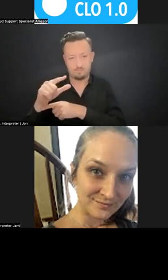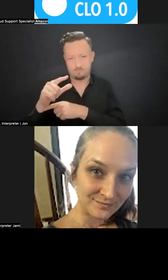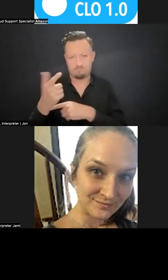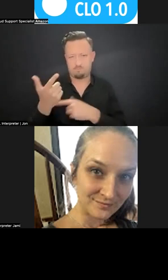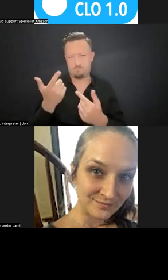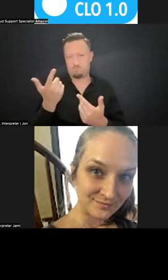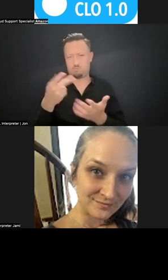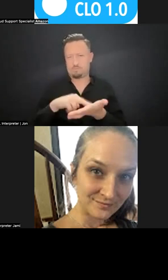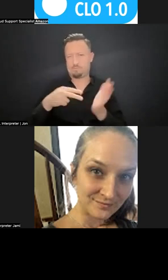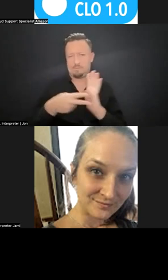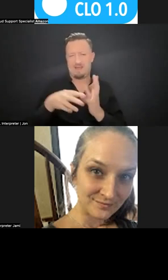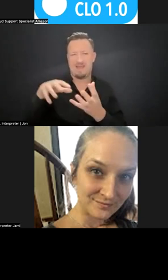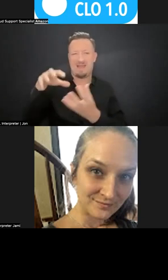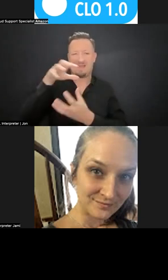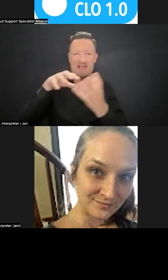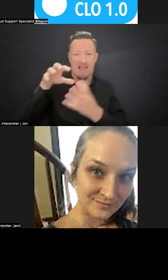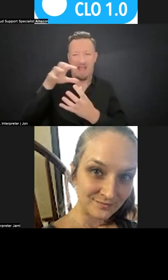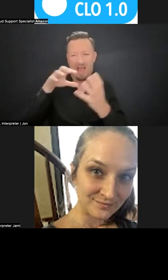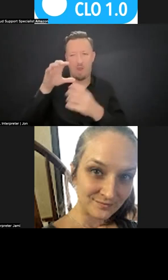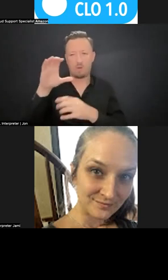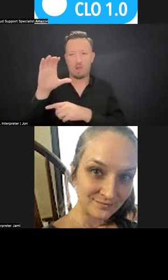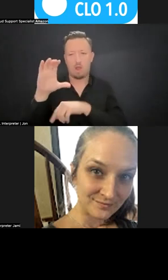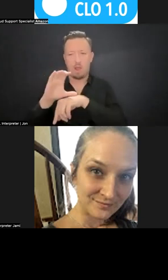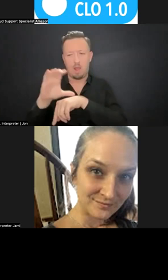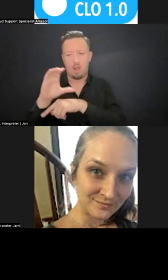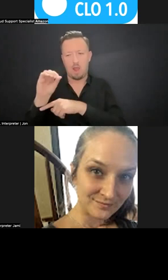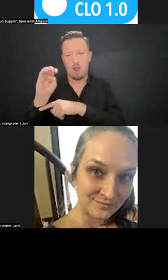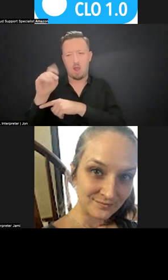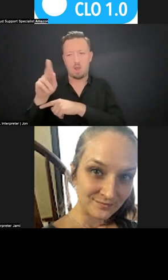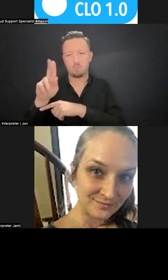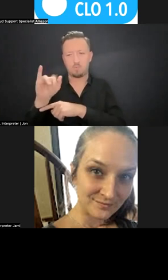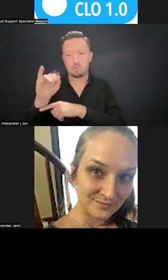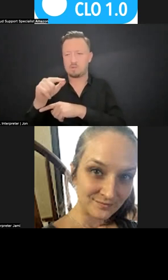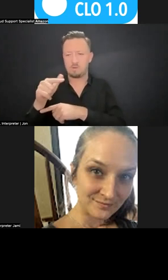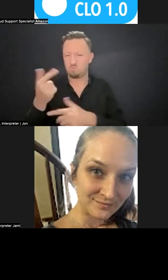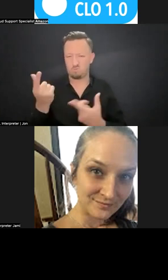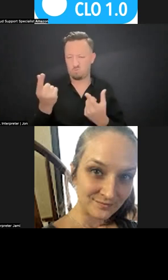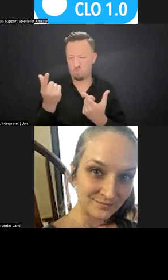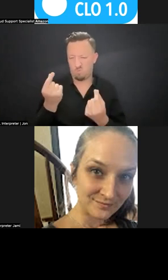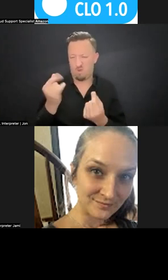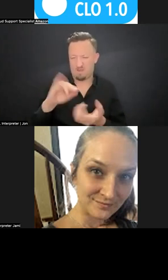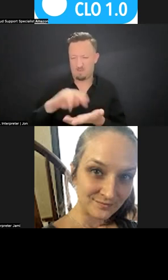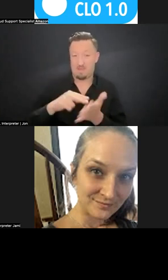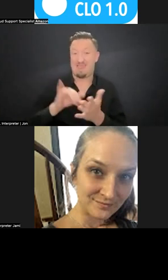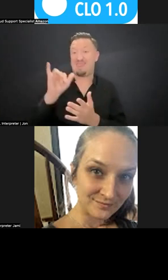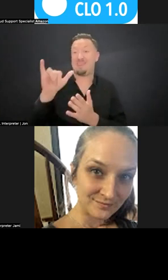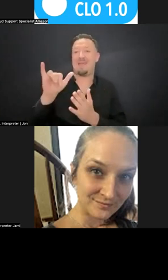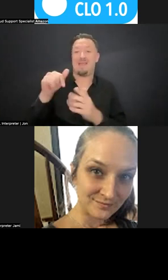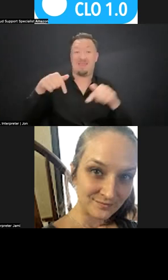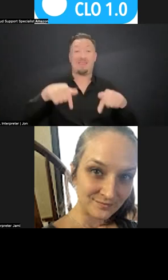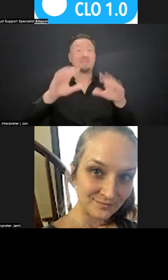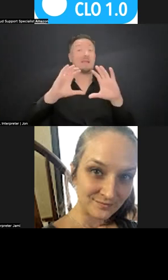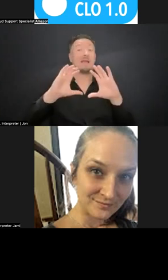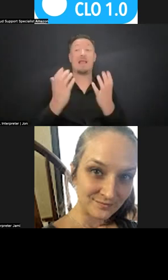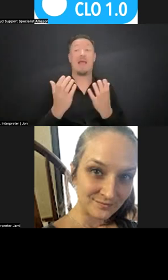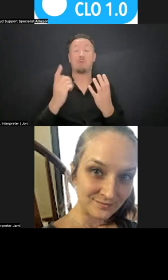is cloud computing then? Right, this is the main bread and butter for this course that